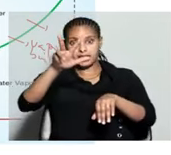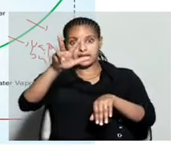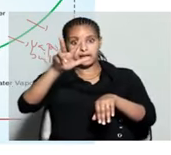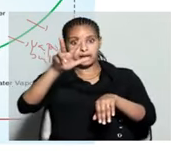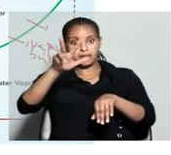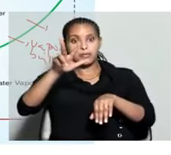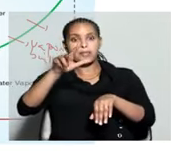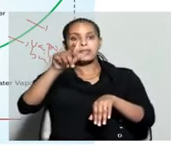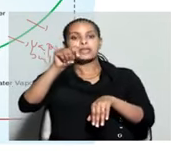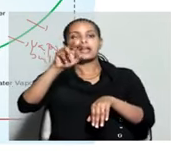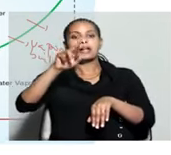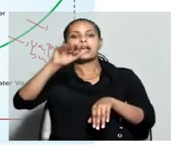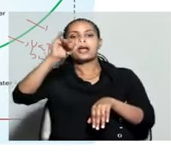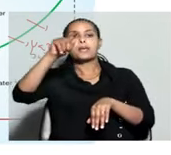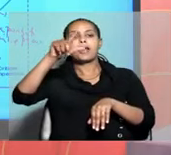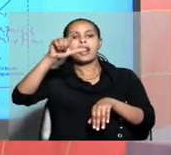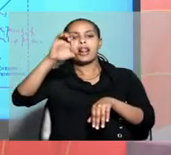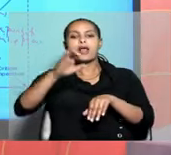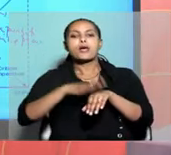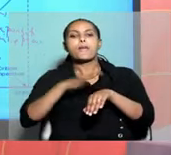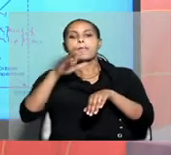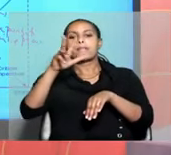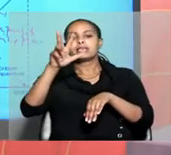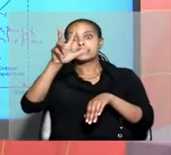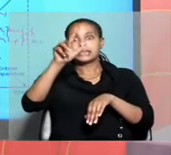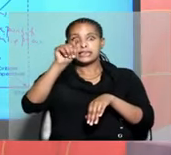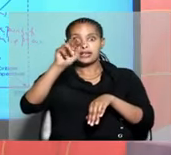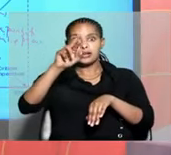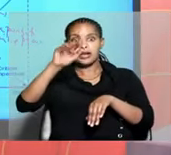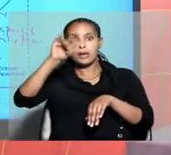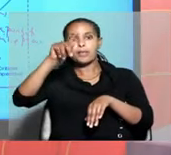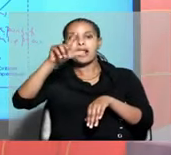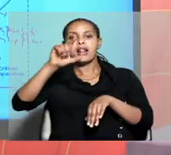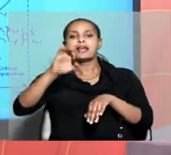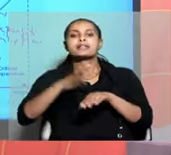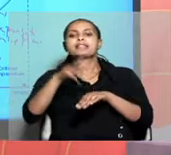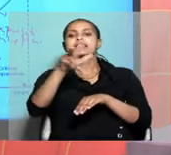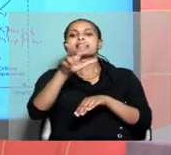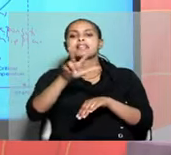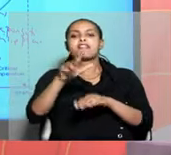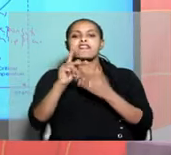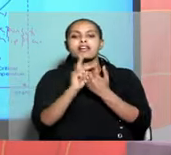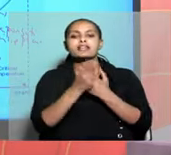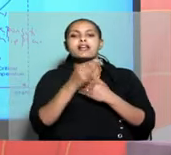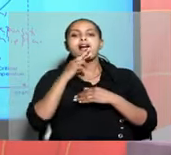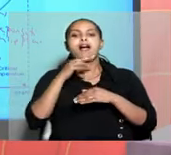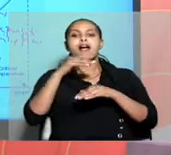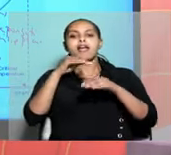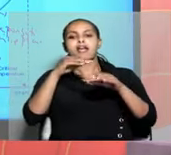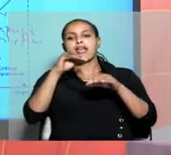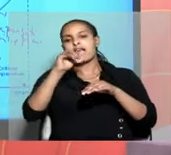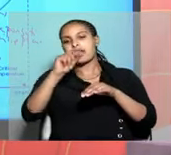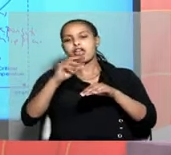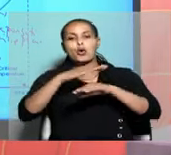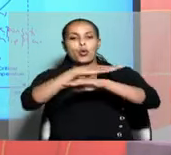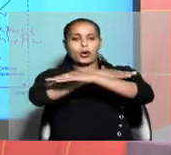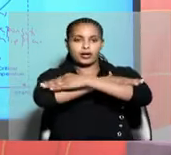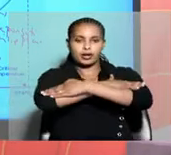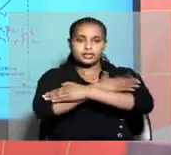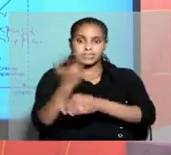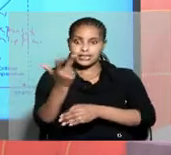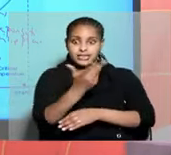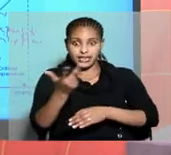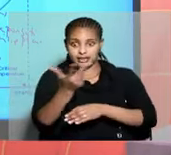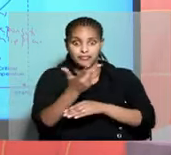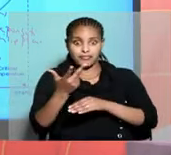is triple point. At triple point, three phases are in equilibrium. Yes, the three phases